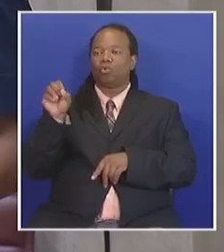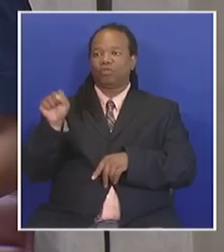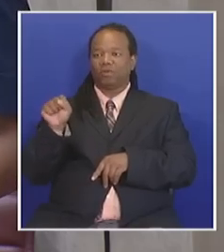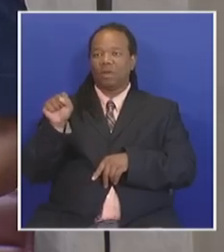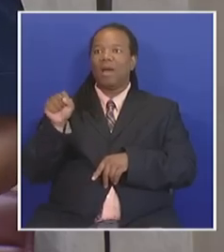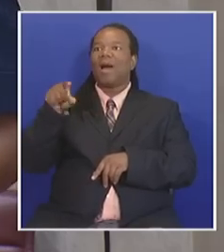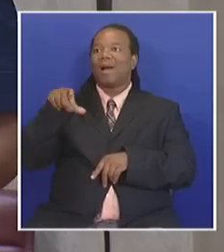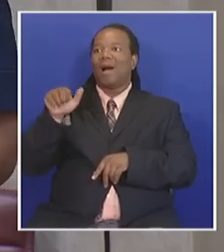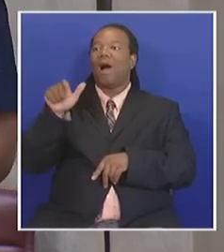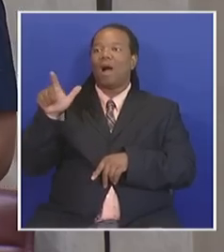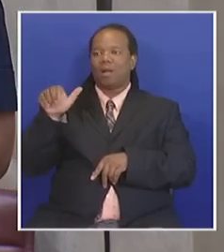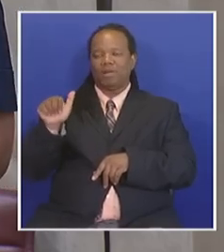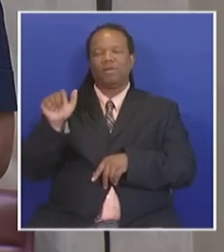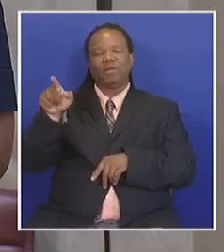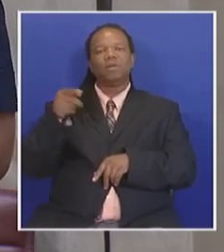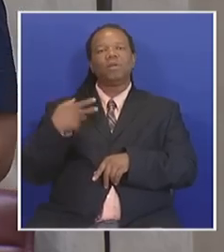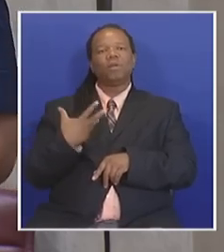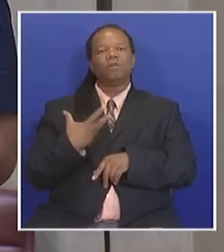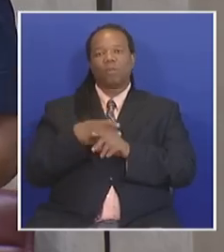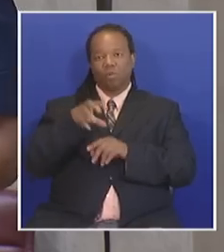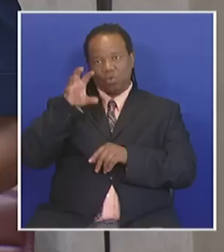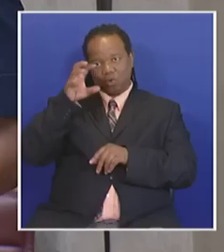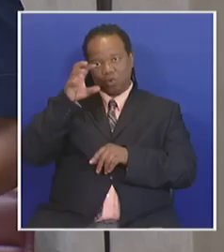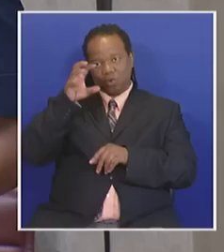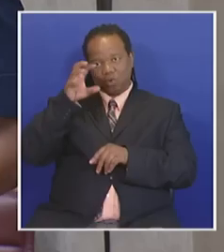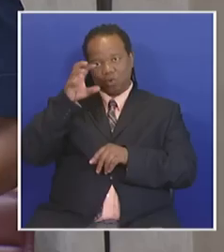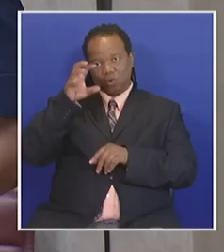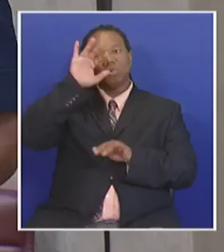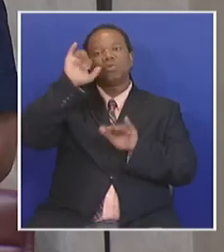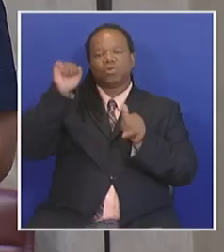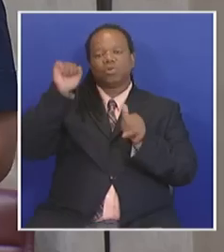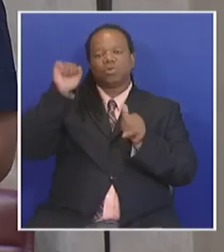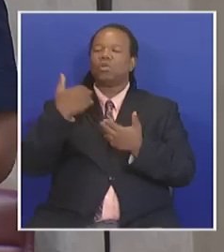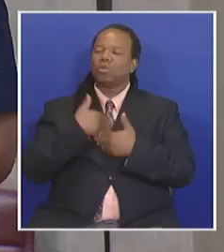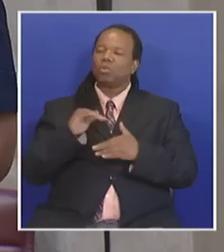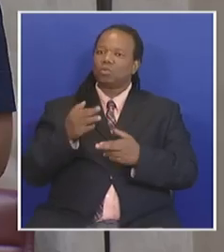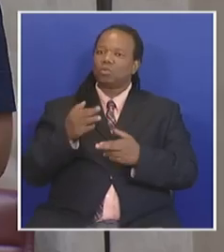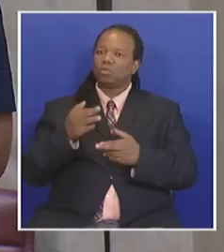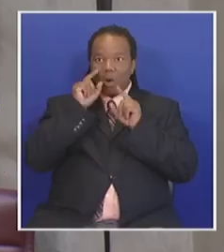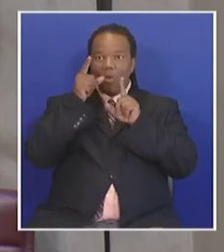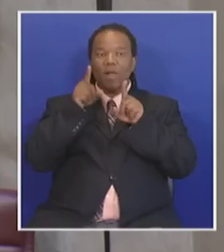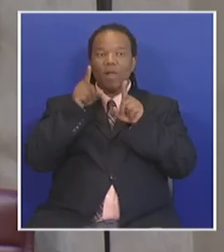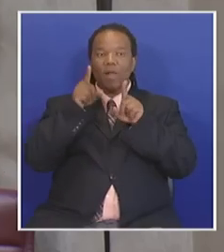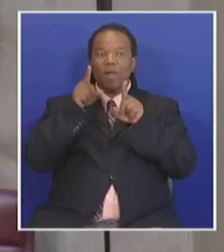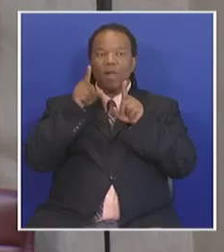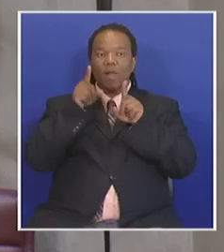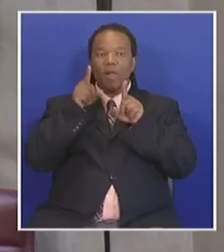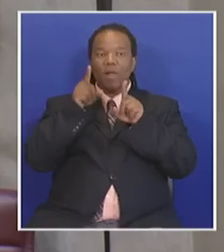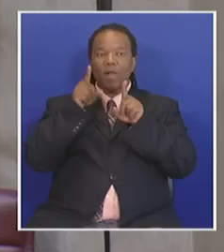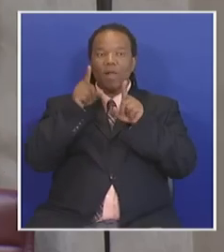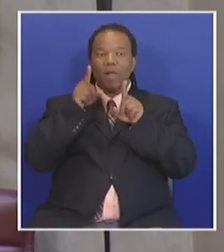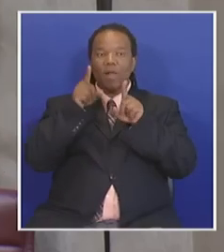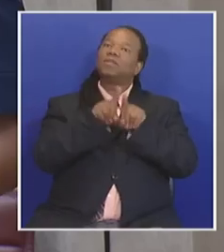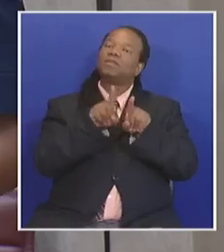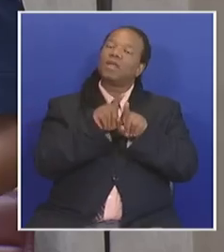was acutely aware that racism degrades both the perpetrator and the victim. As a Secretary General of the United Nations,